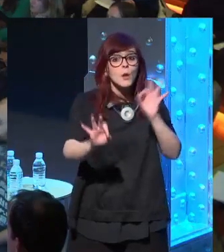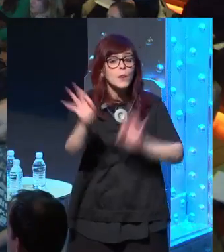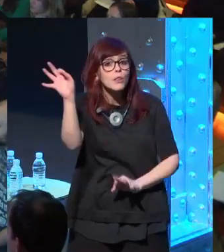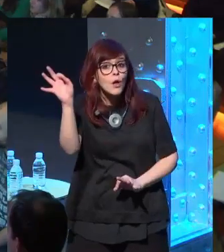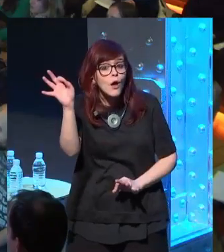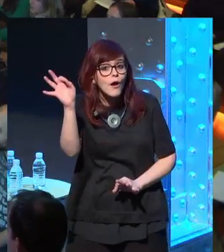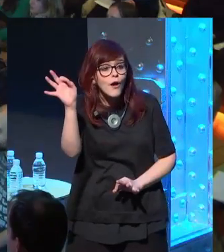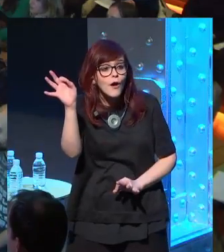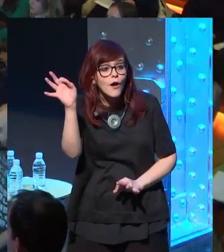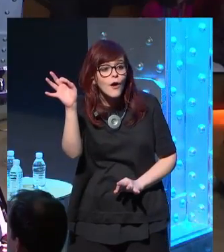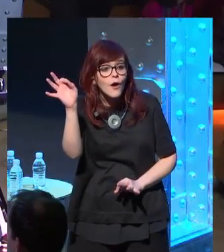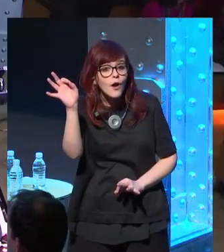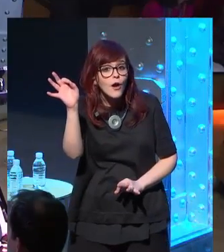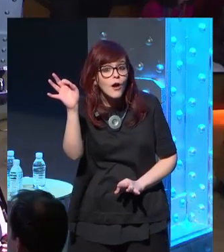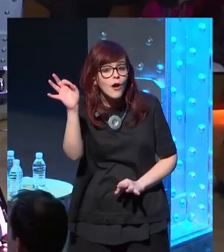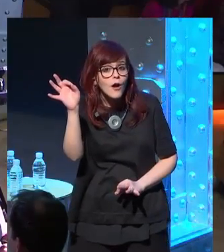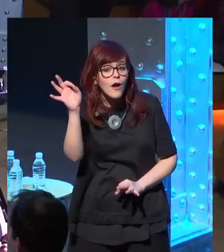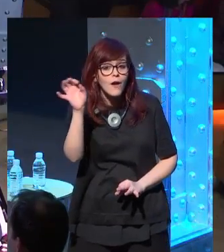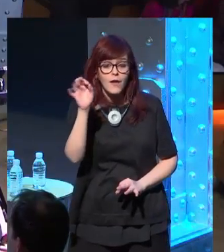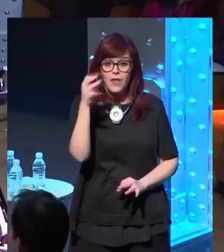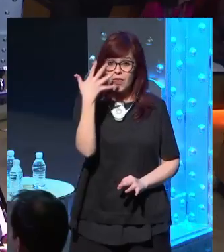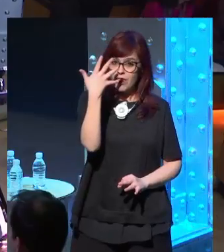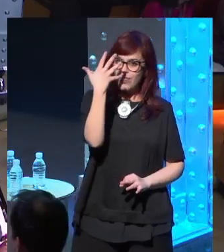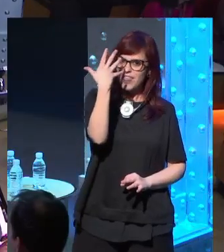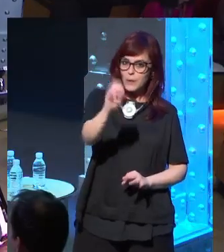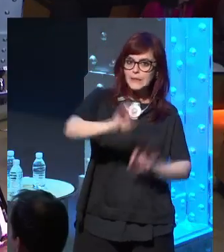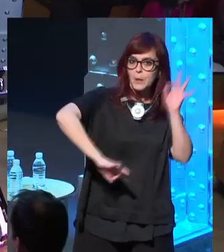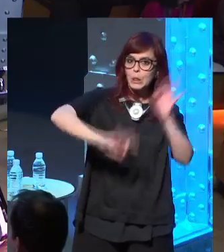5%? Okay. 50%?